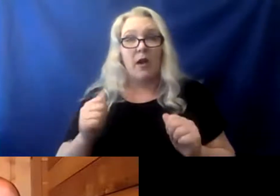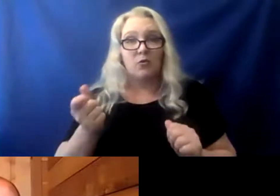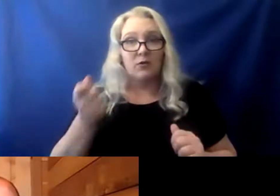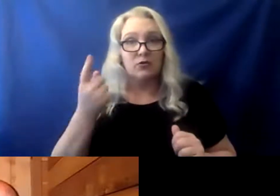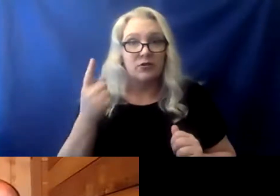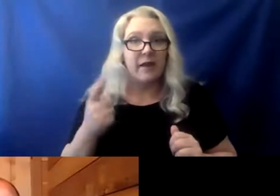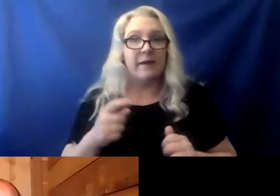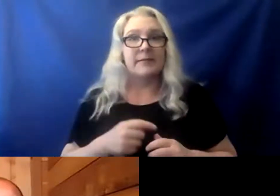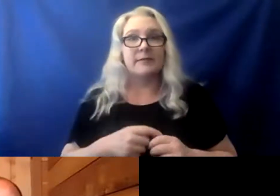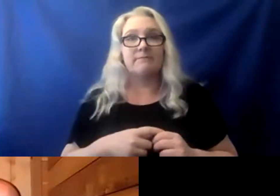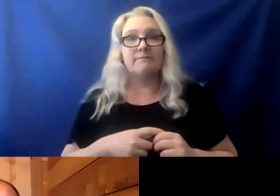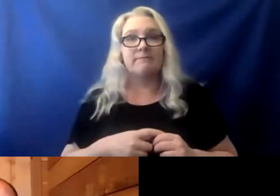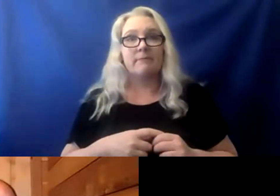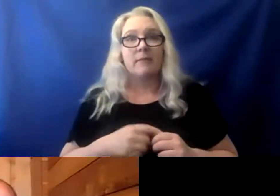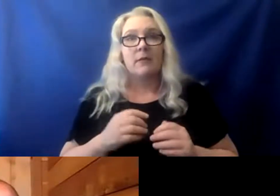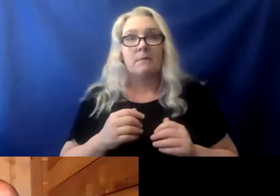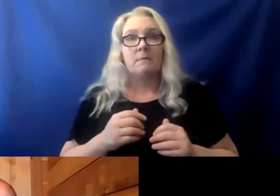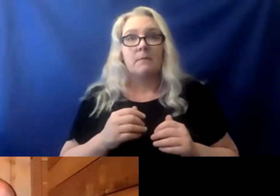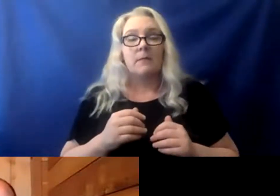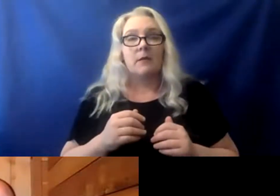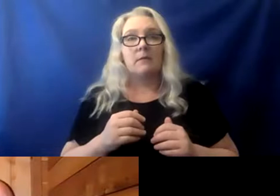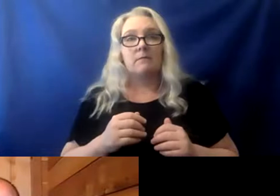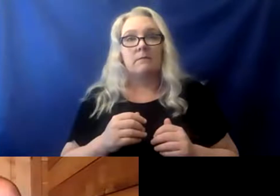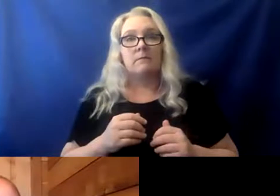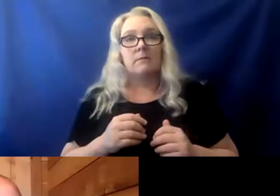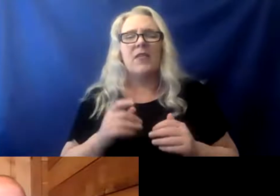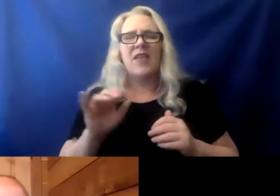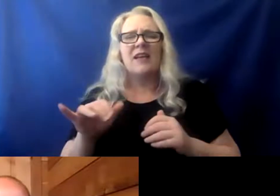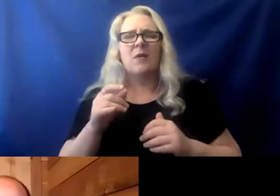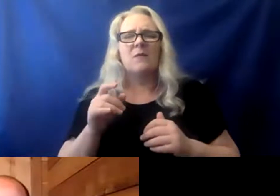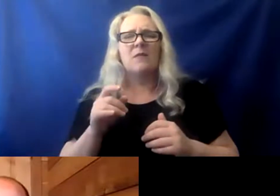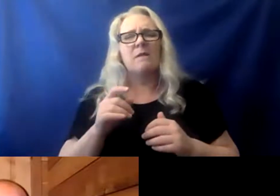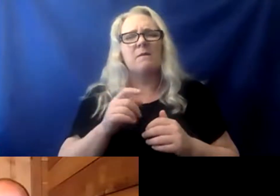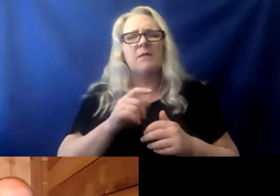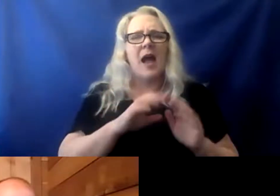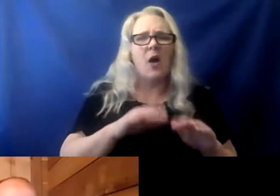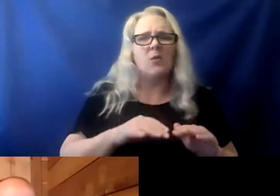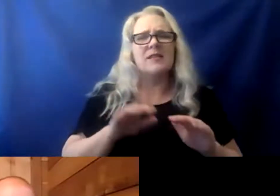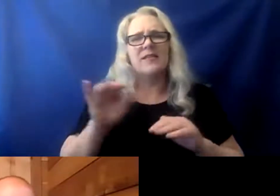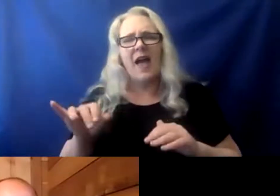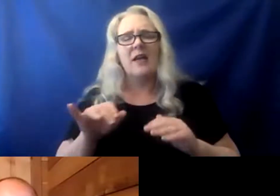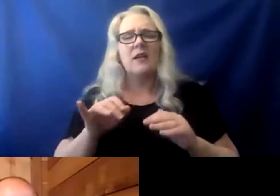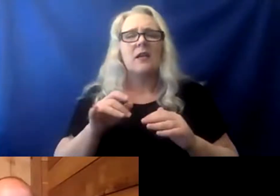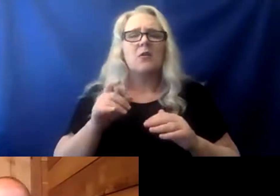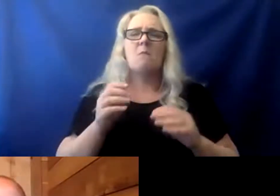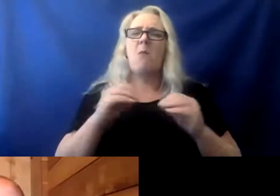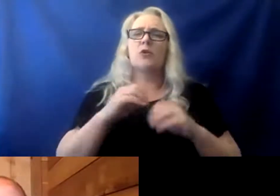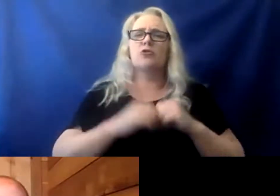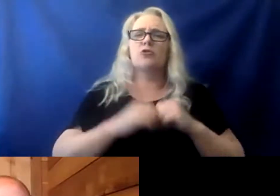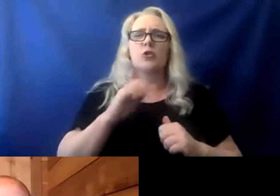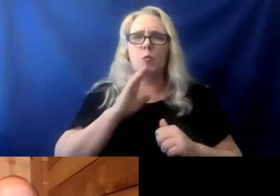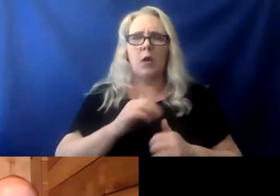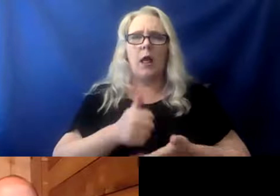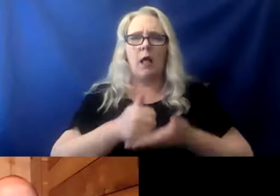towards objectives? So those are a few places where I think a little bit more structure would give people more clarity about where to plug in.